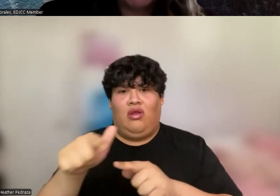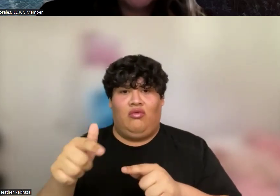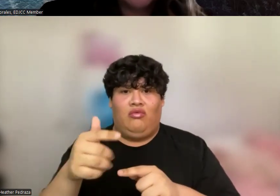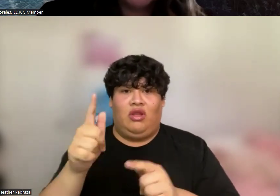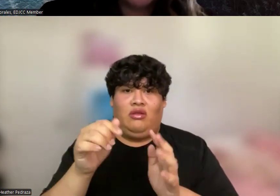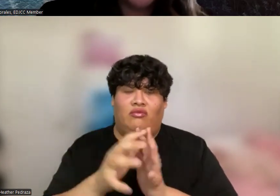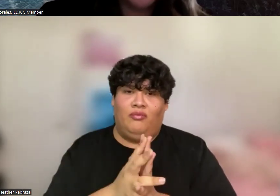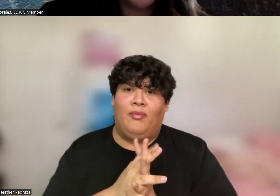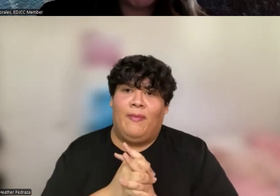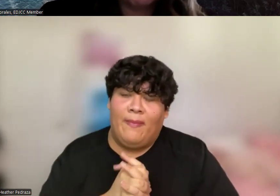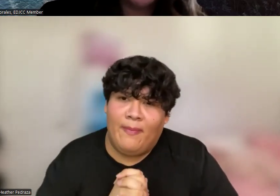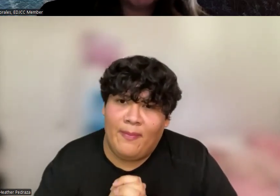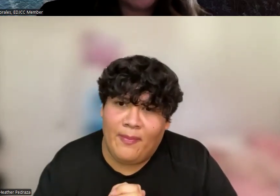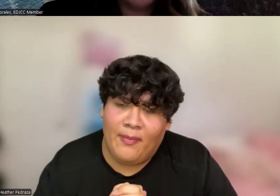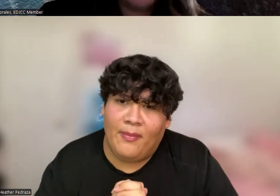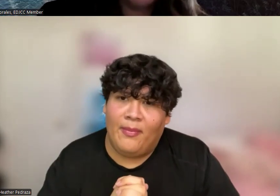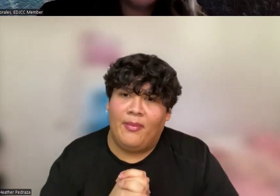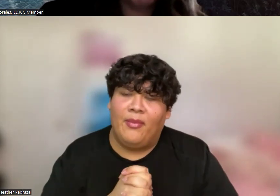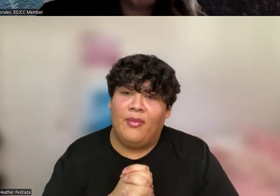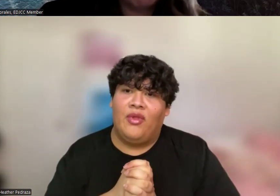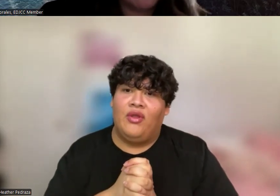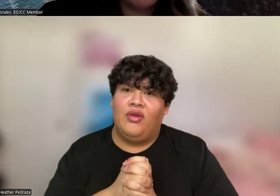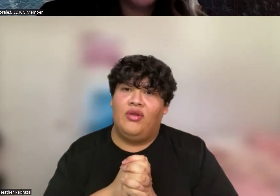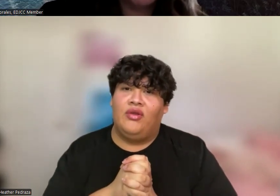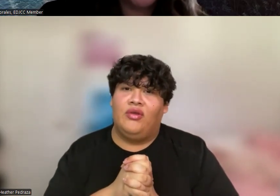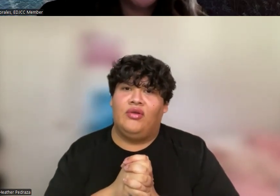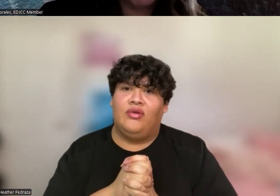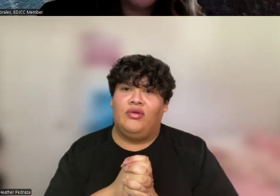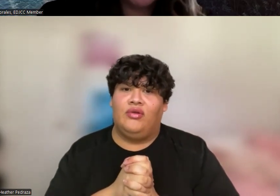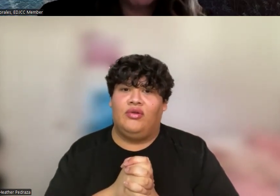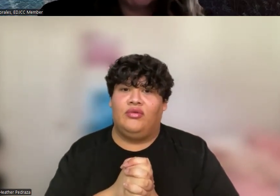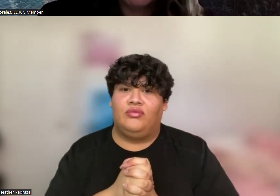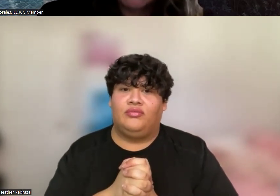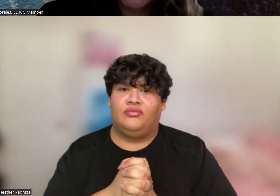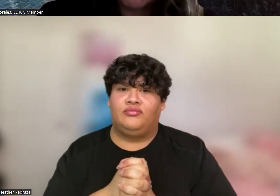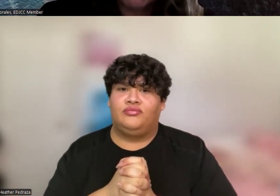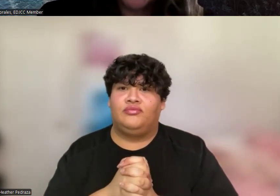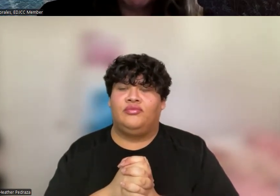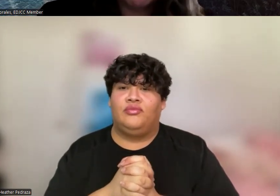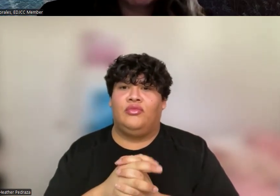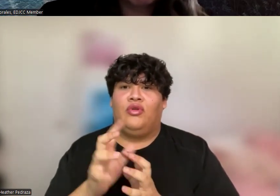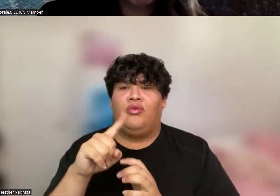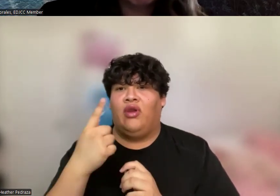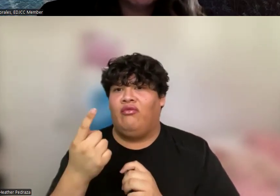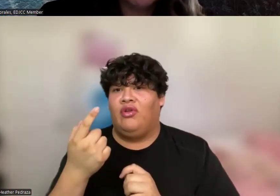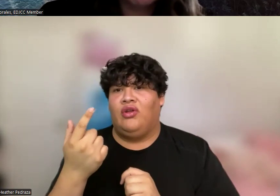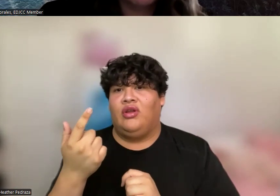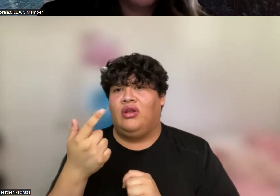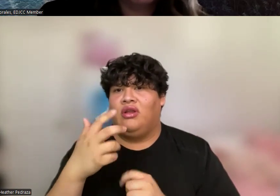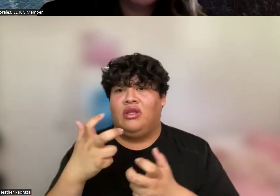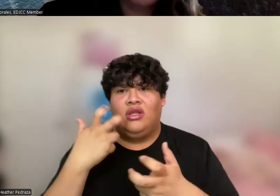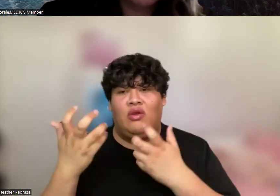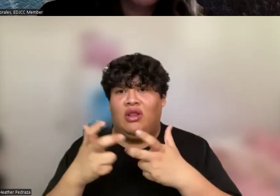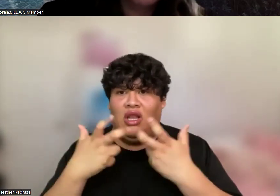Policy decisions are often made based upon anecdotal stories or whoever yells